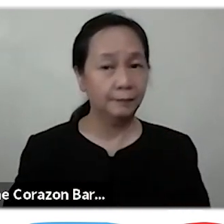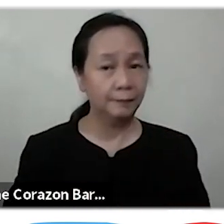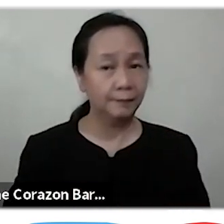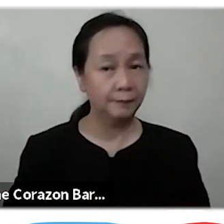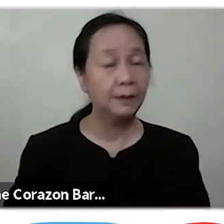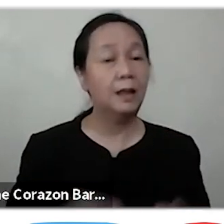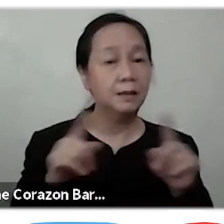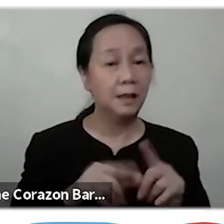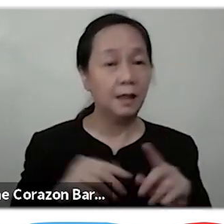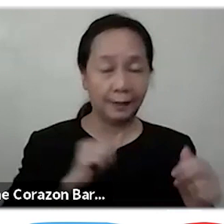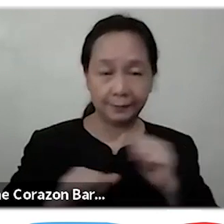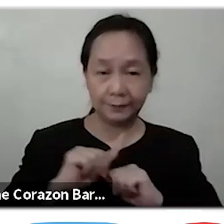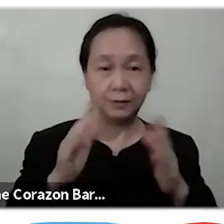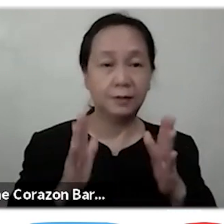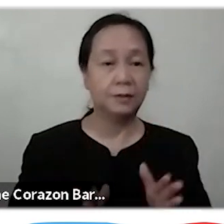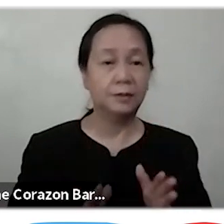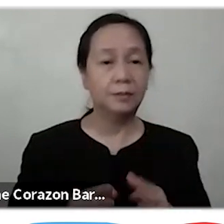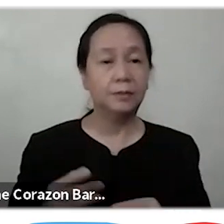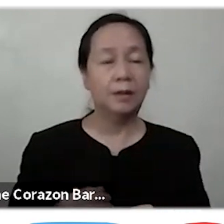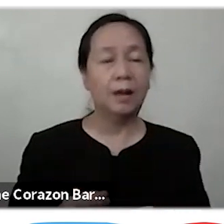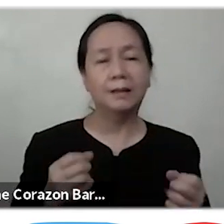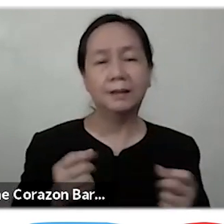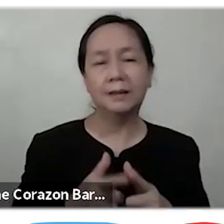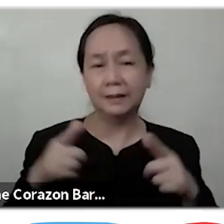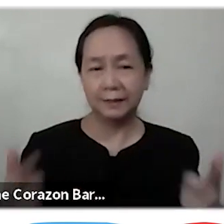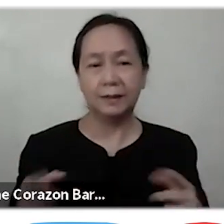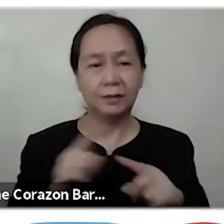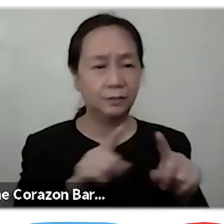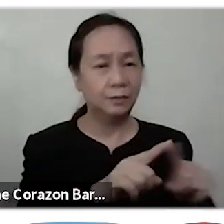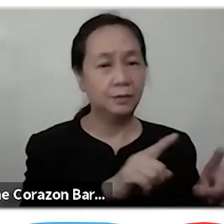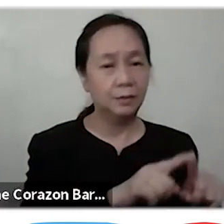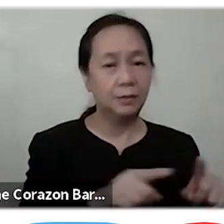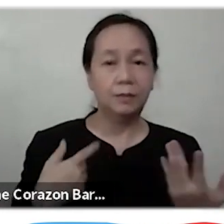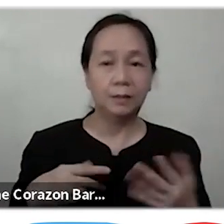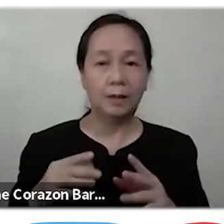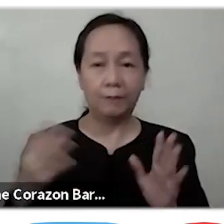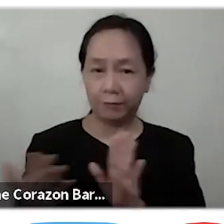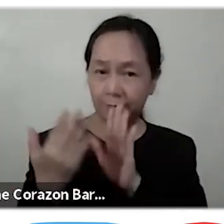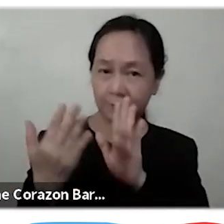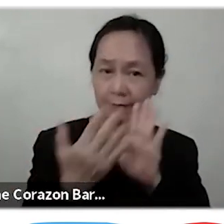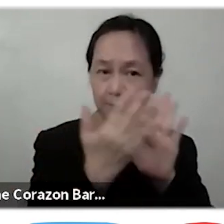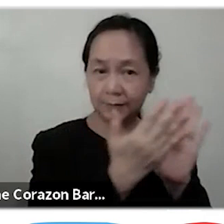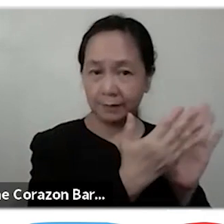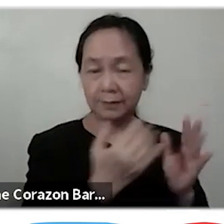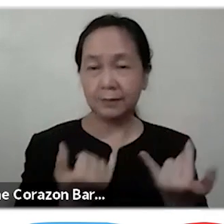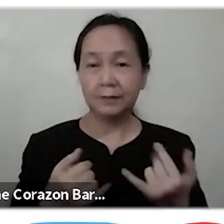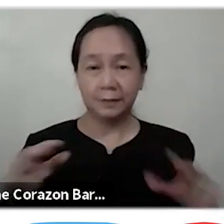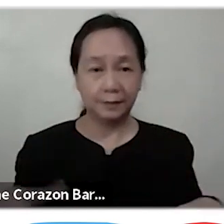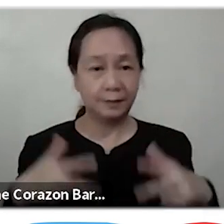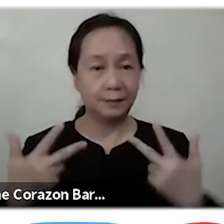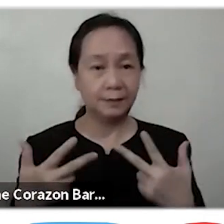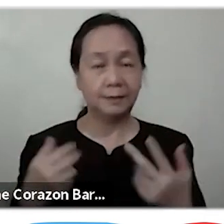an activist, there were lots of differences when I worked in face-to-face environment and in digital